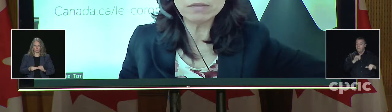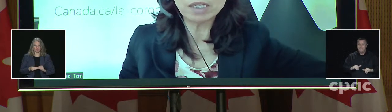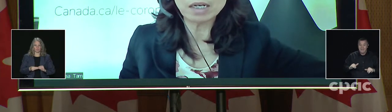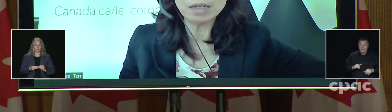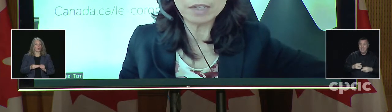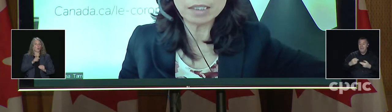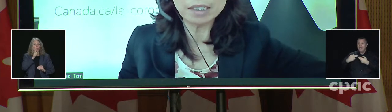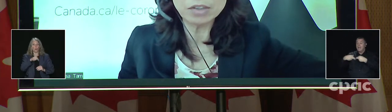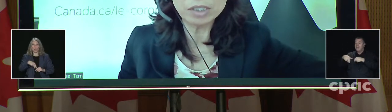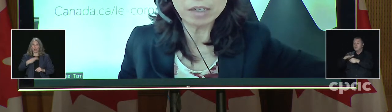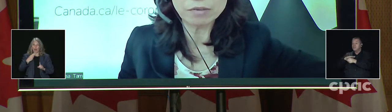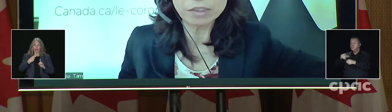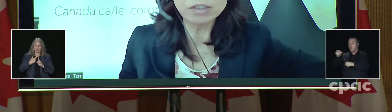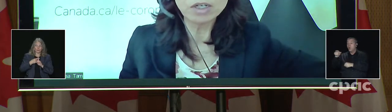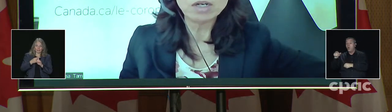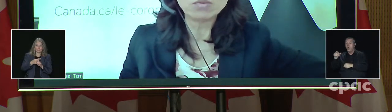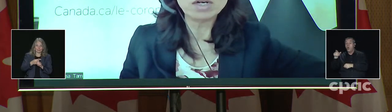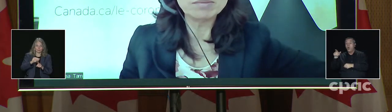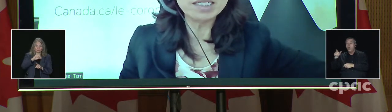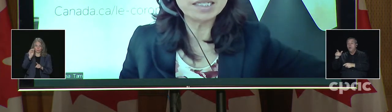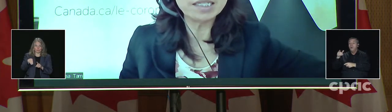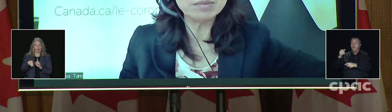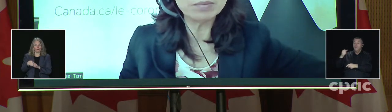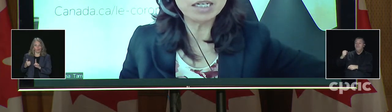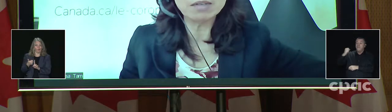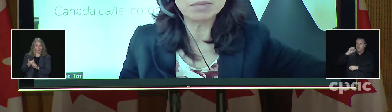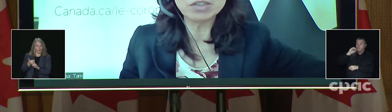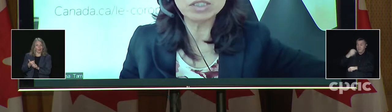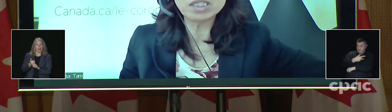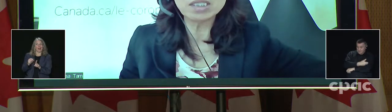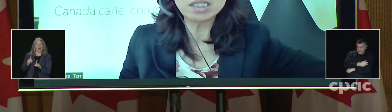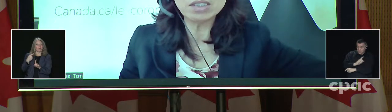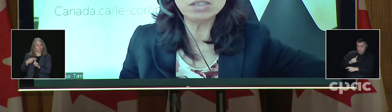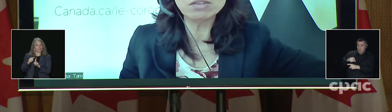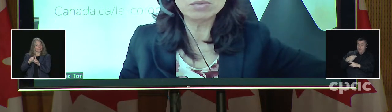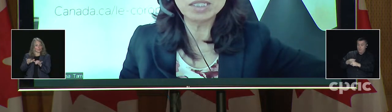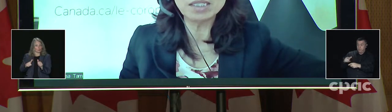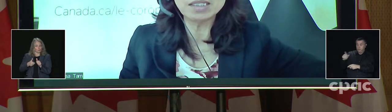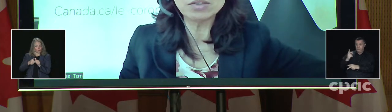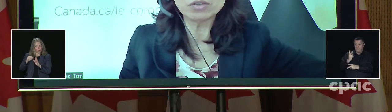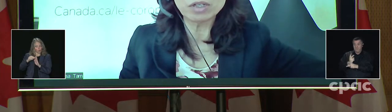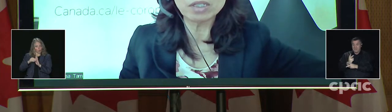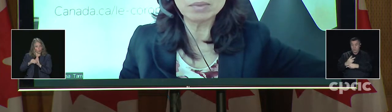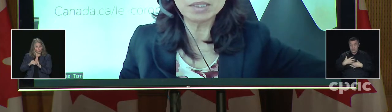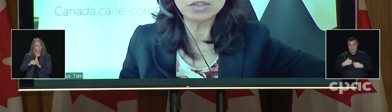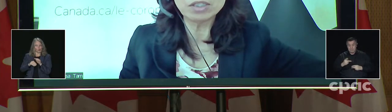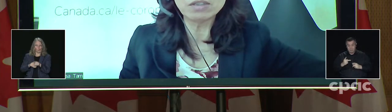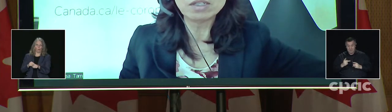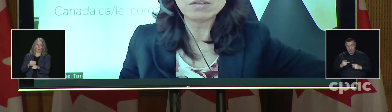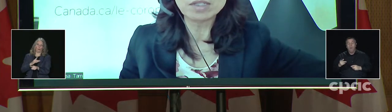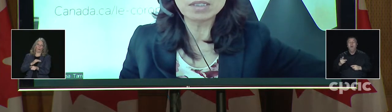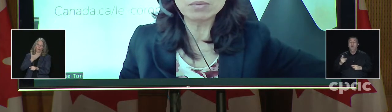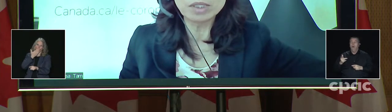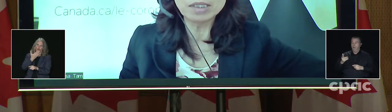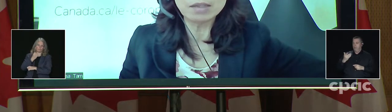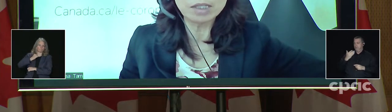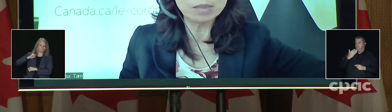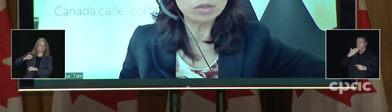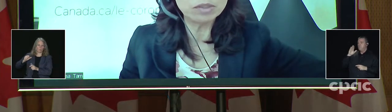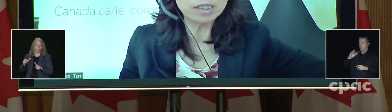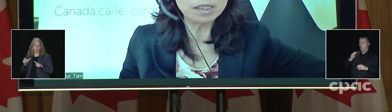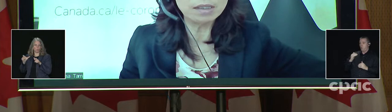have achieved high vaccination coverage while maintaining public health measures continue to be in a stronger position for this